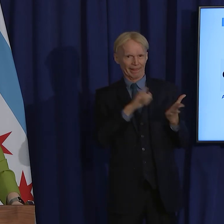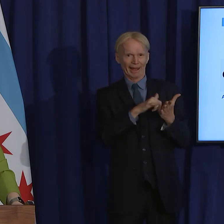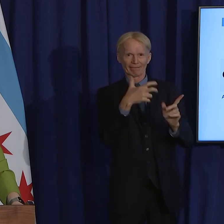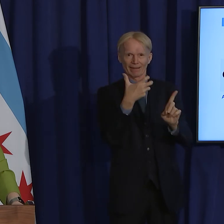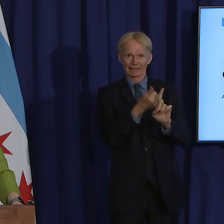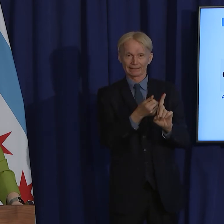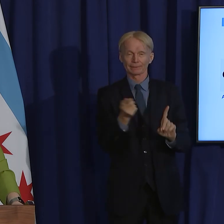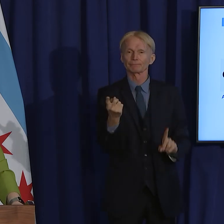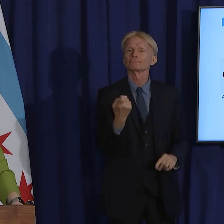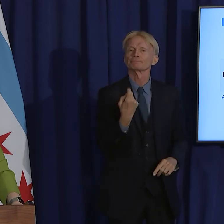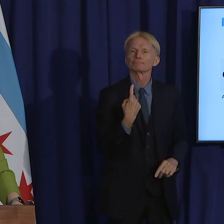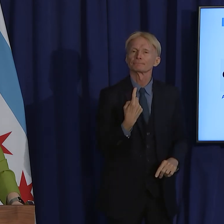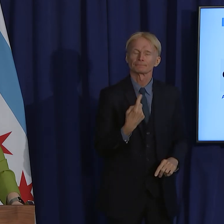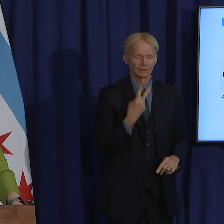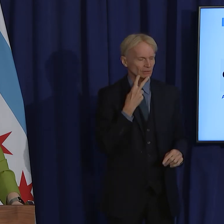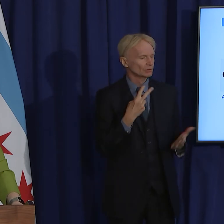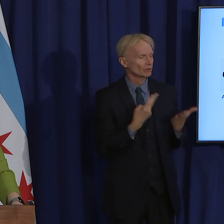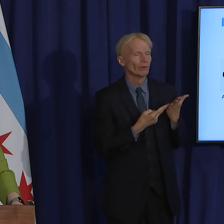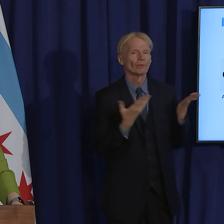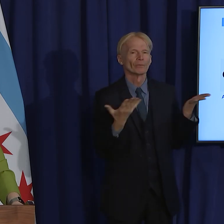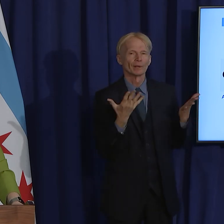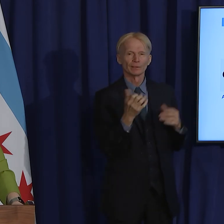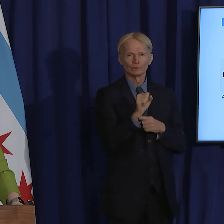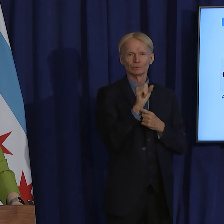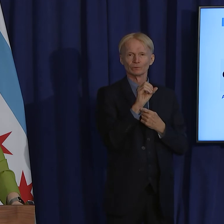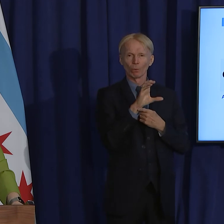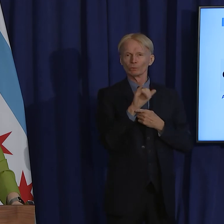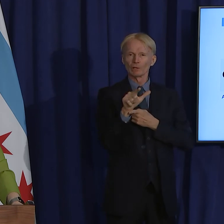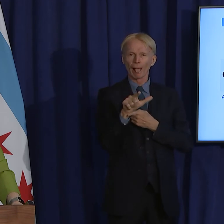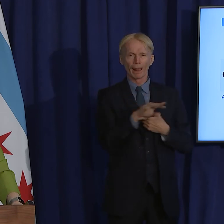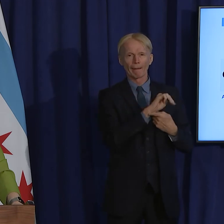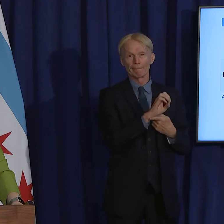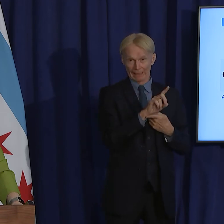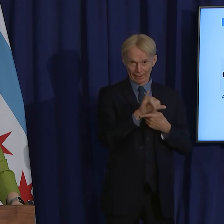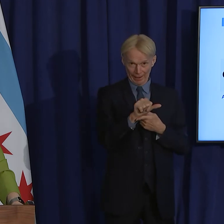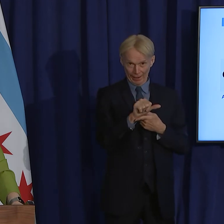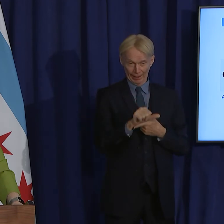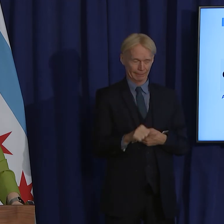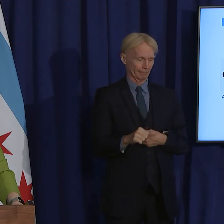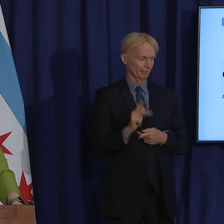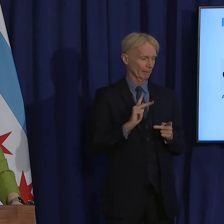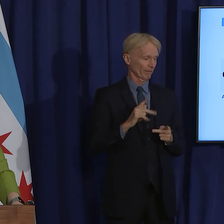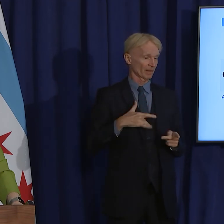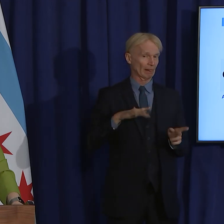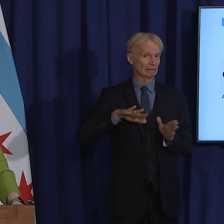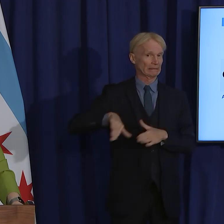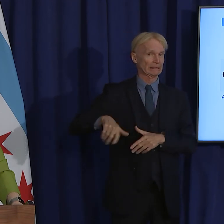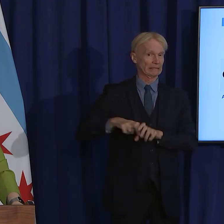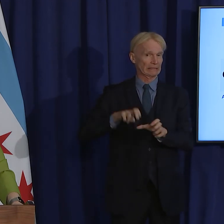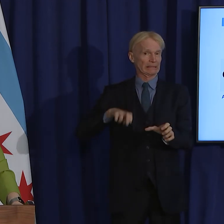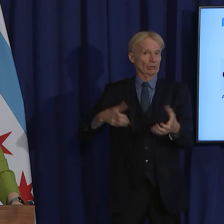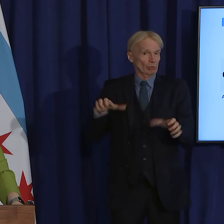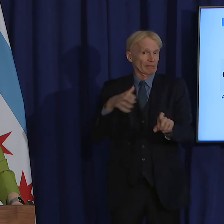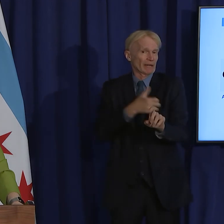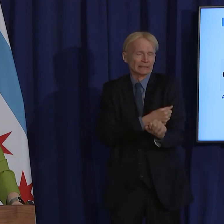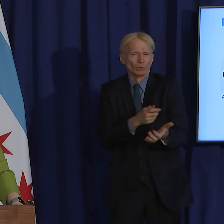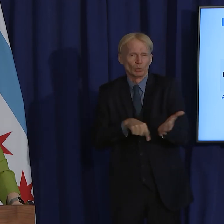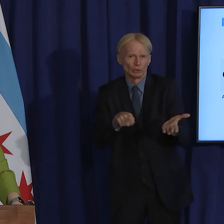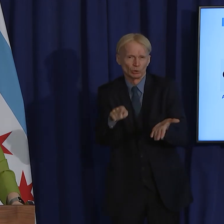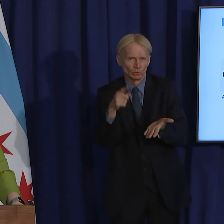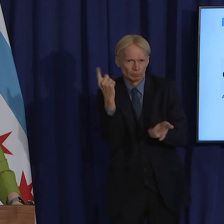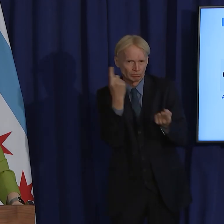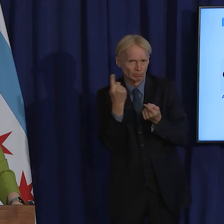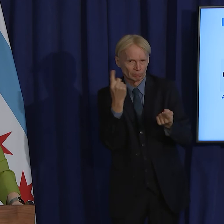on social media, this news is obviously not going to be good for vaccine hesitancy going forward. Can you give any idea about